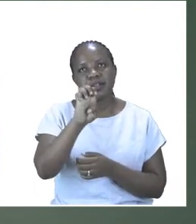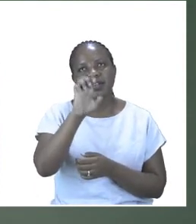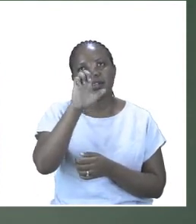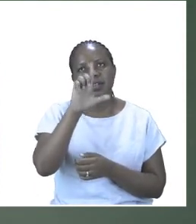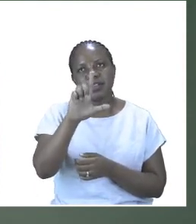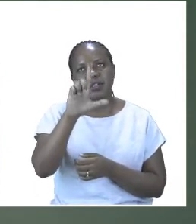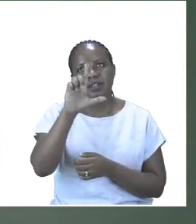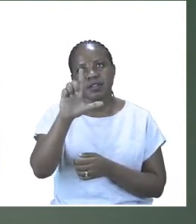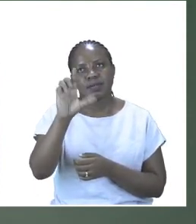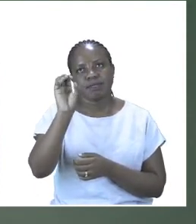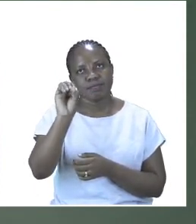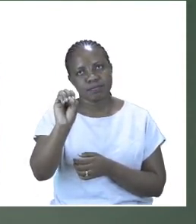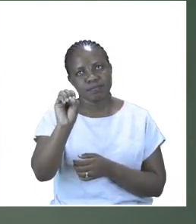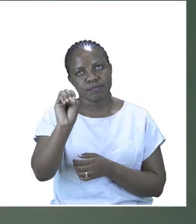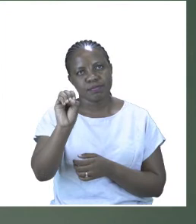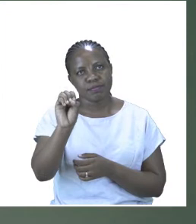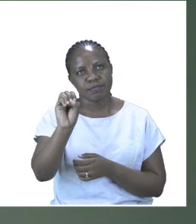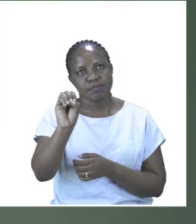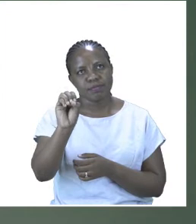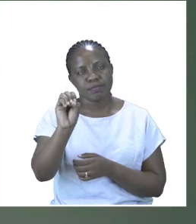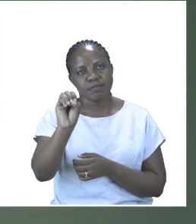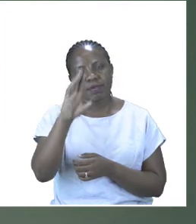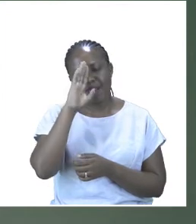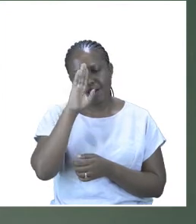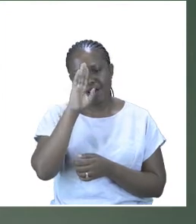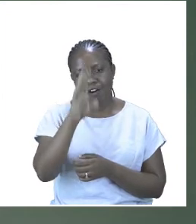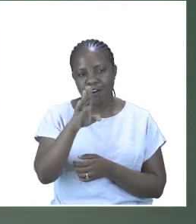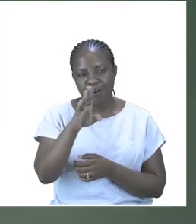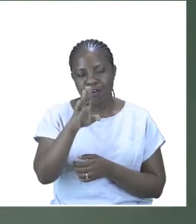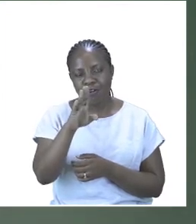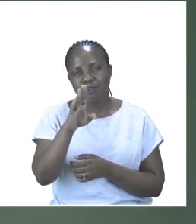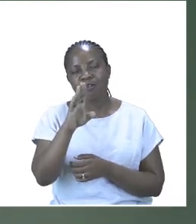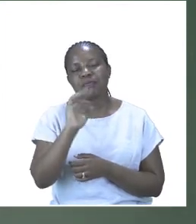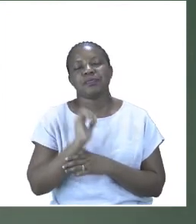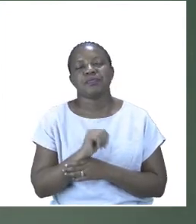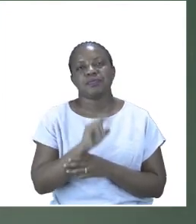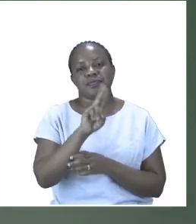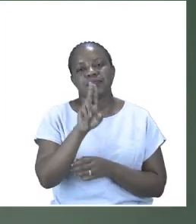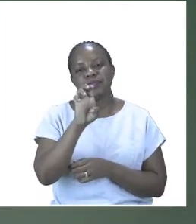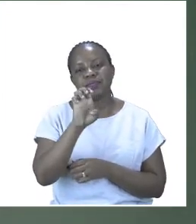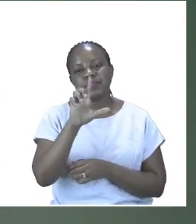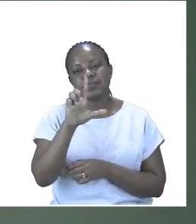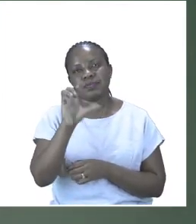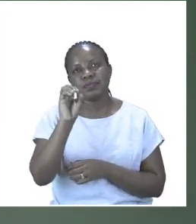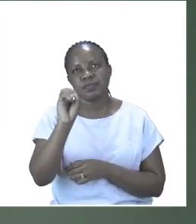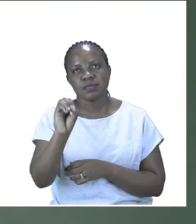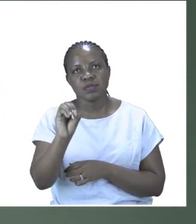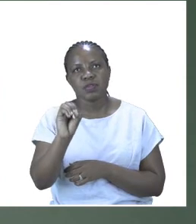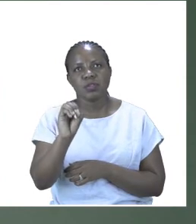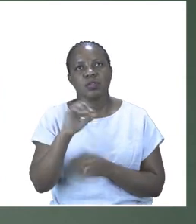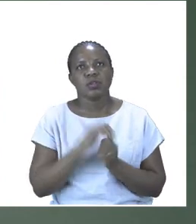Yes. And let me greet you. Hello, everyone. So I'm going to pick a picture of